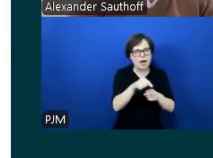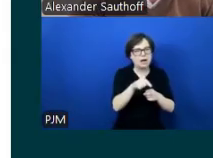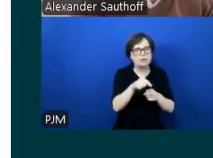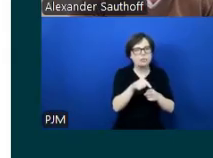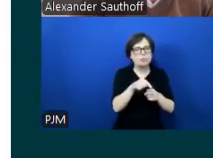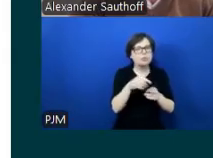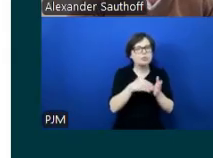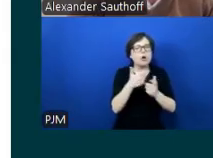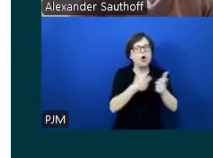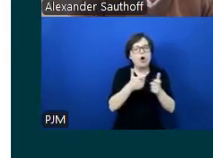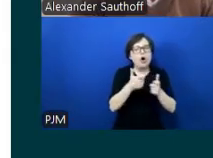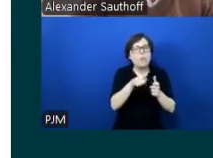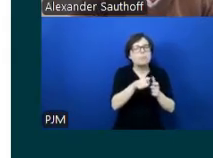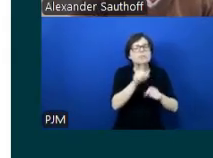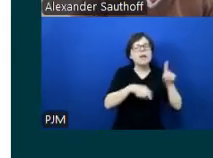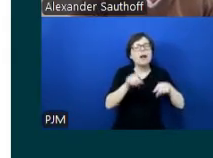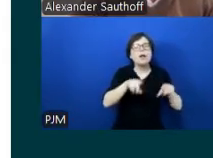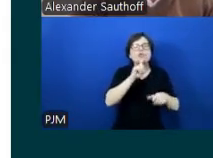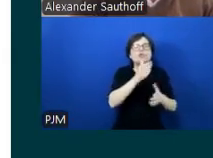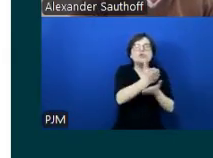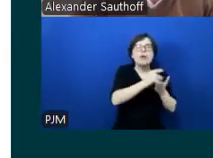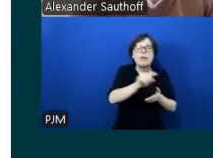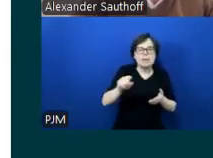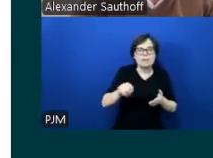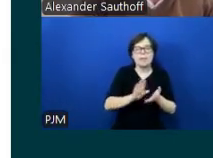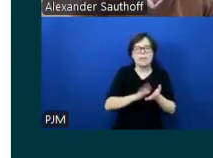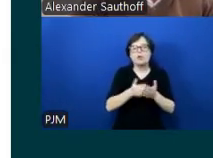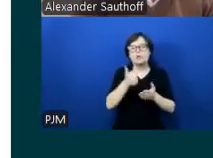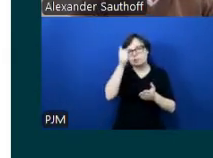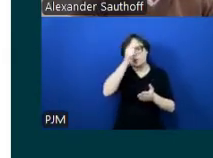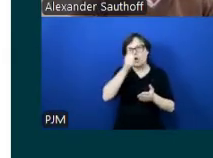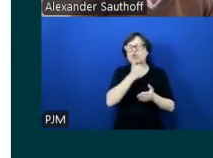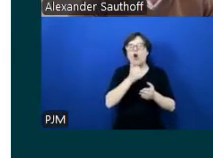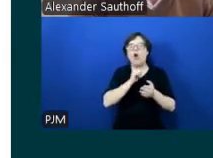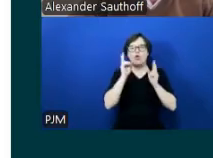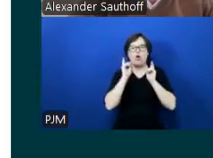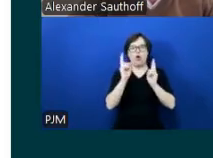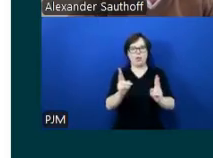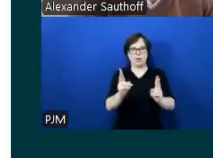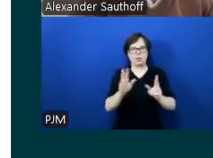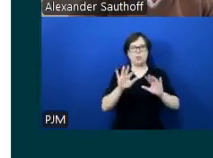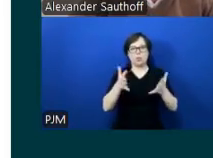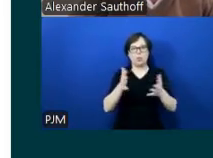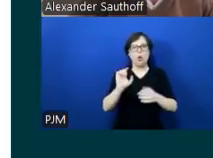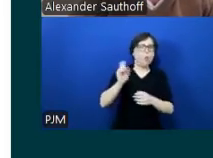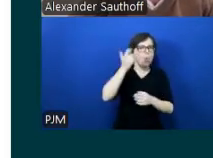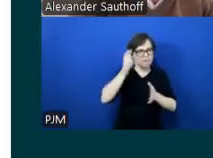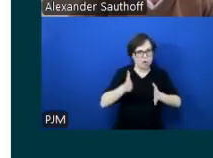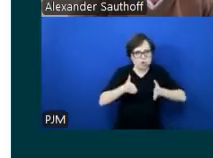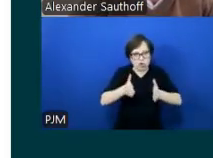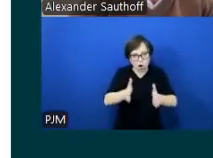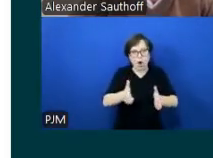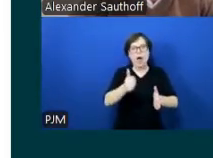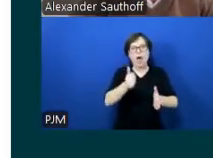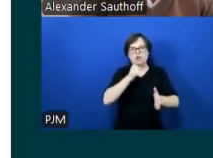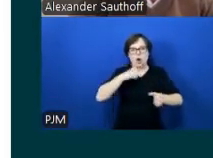For example, green corridors along main routes. The objective is to plant generously and to create